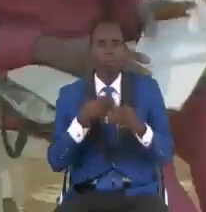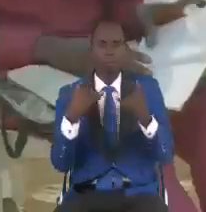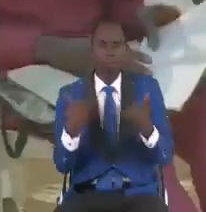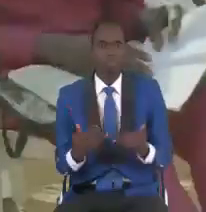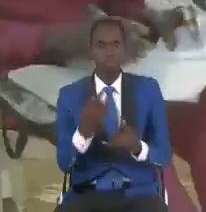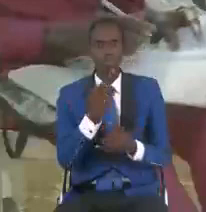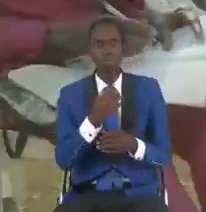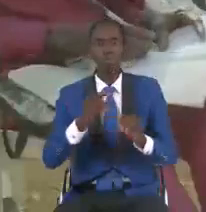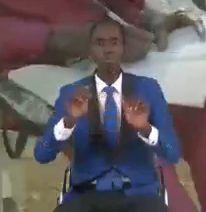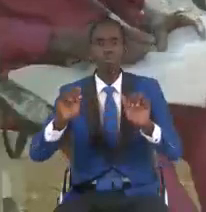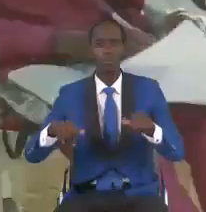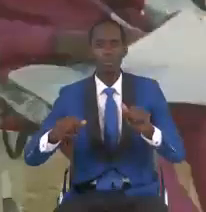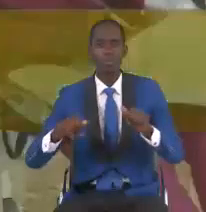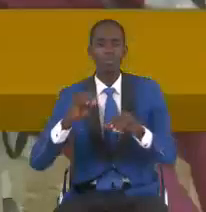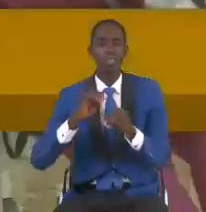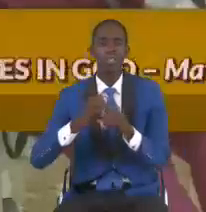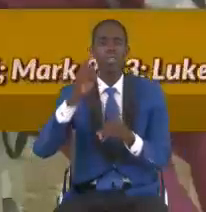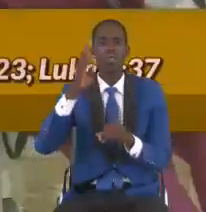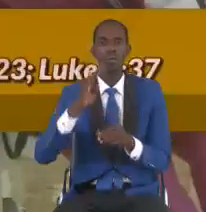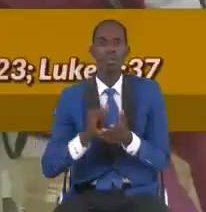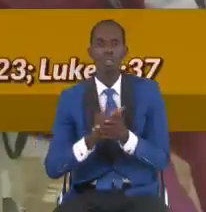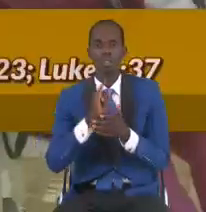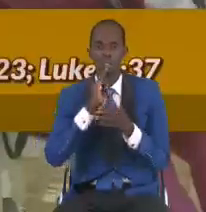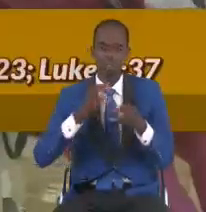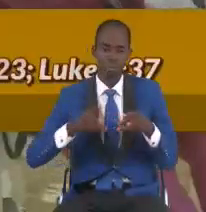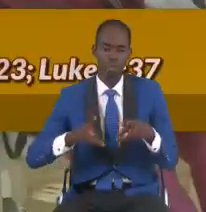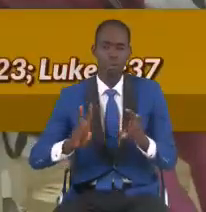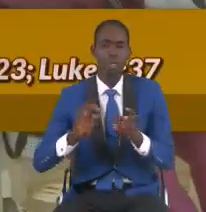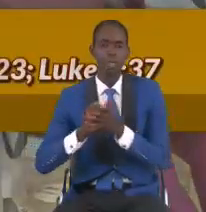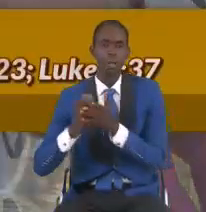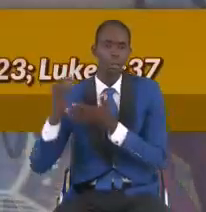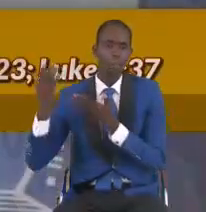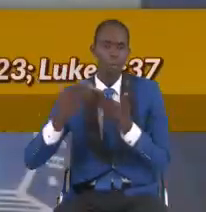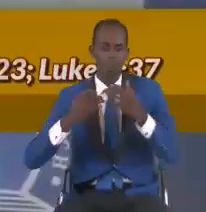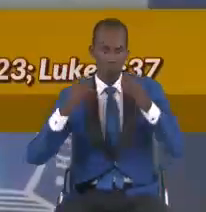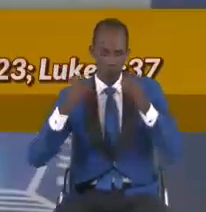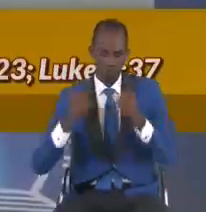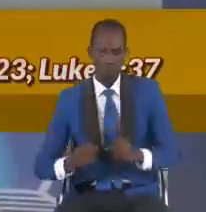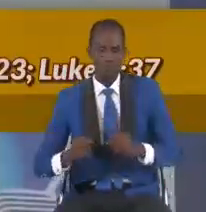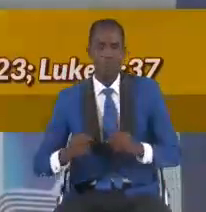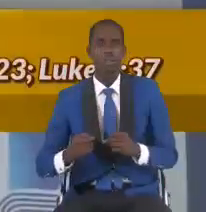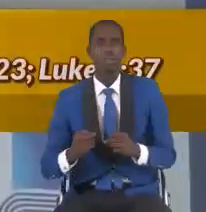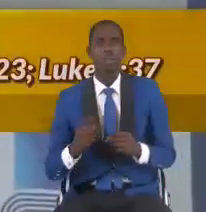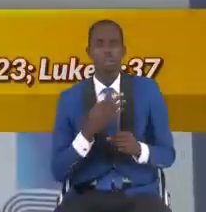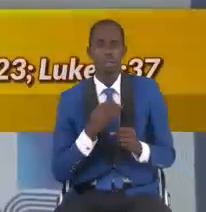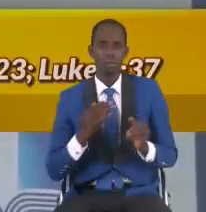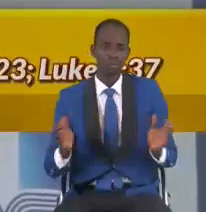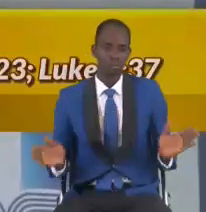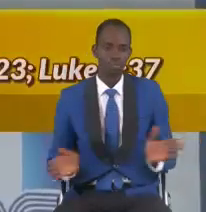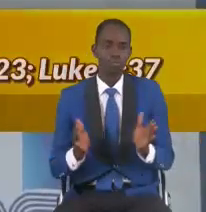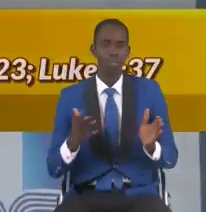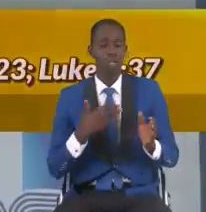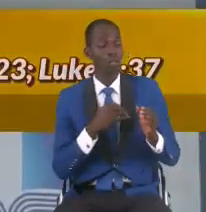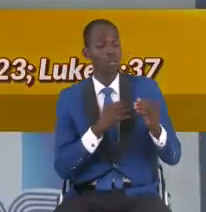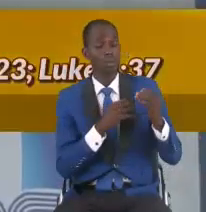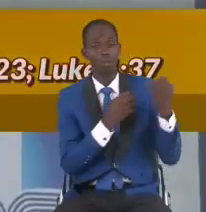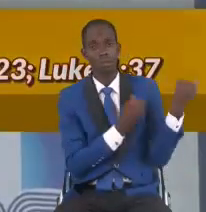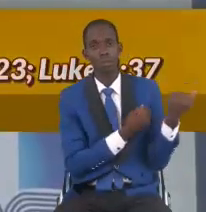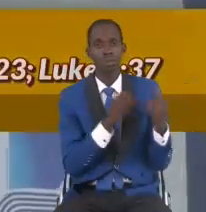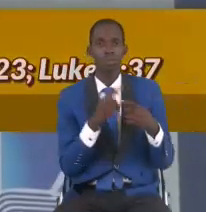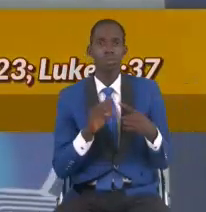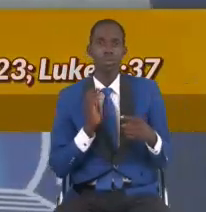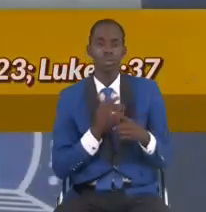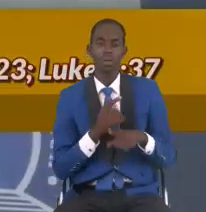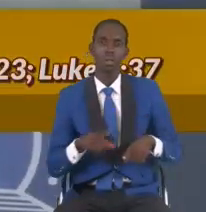in God. That's the channel that brings strength and power and courage and manliness into our lives. When you